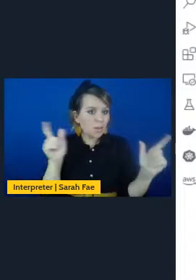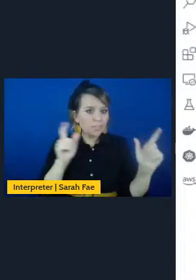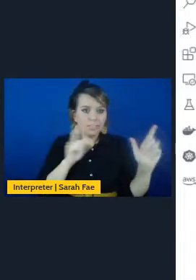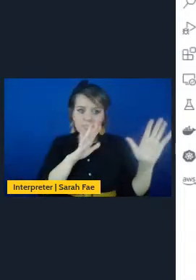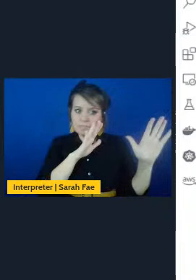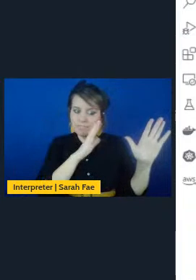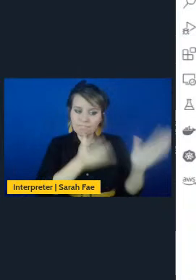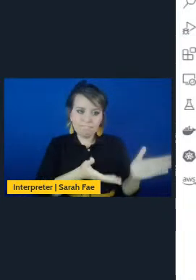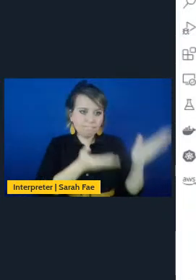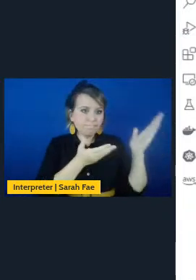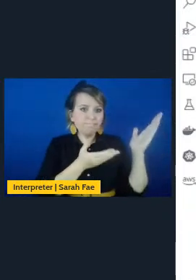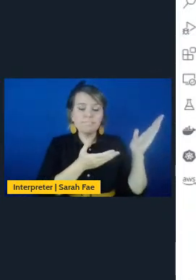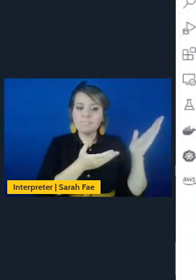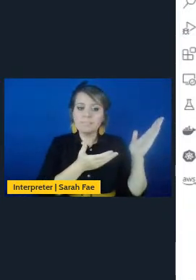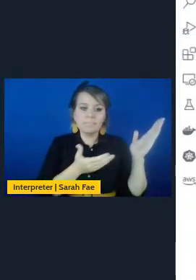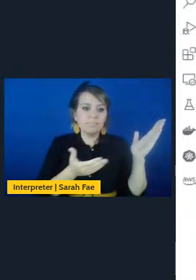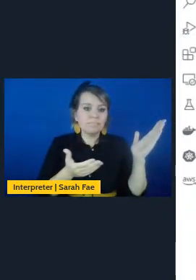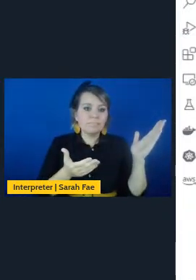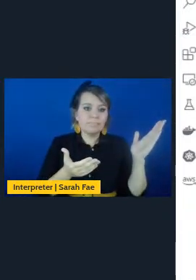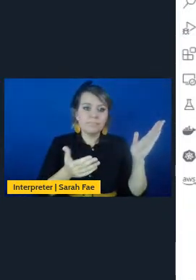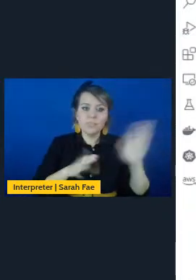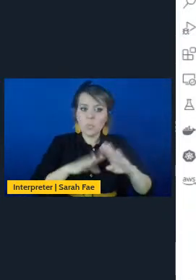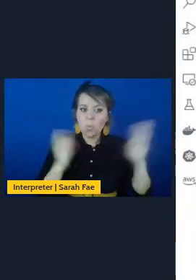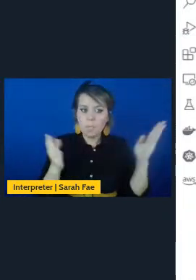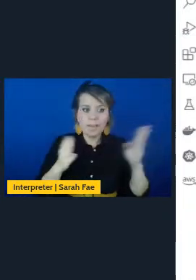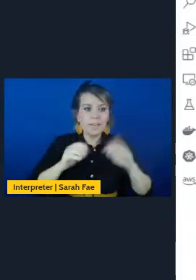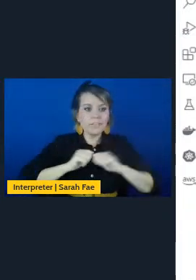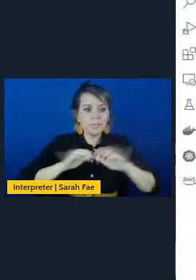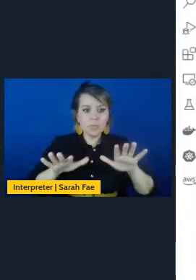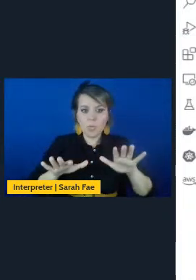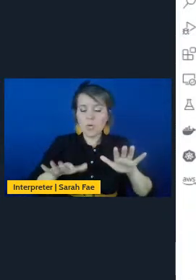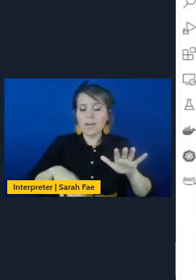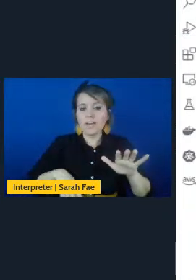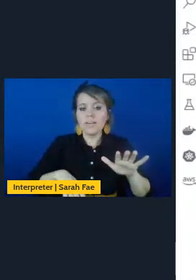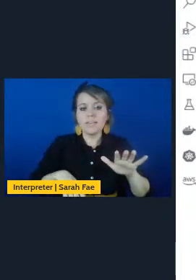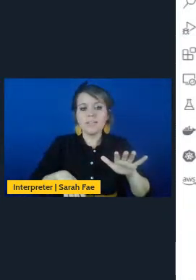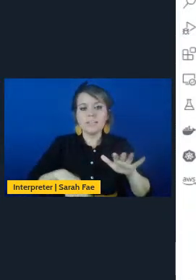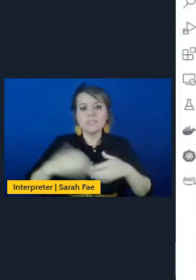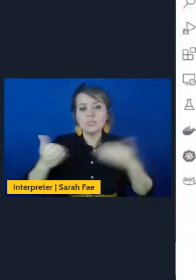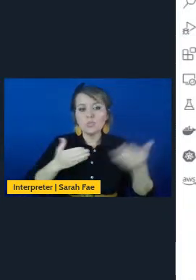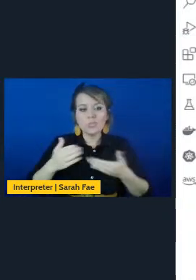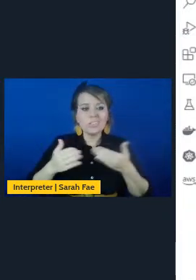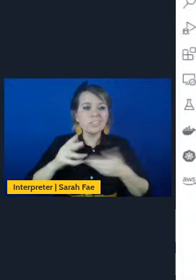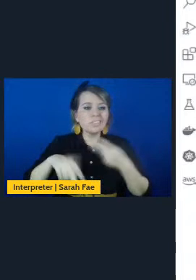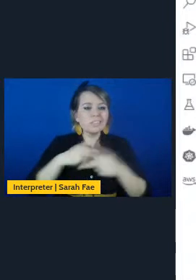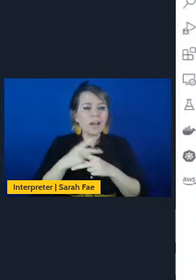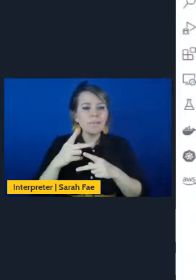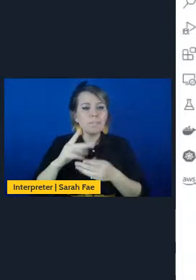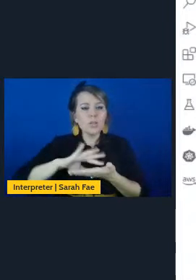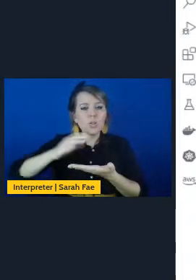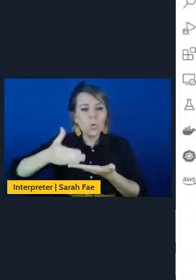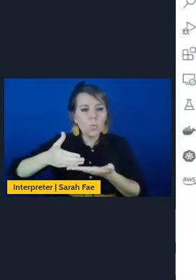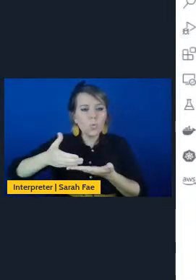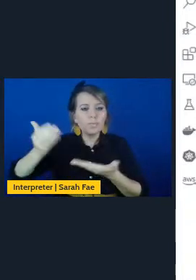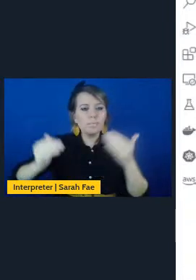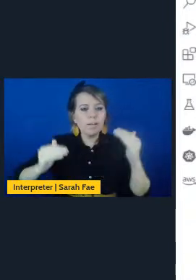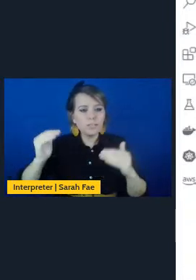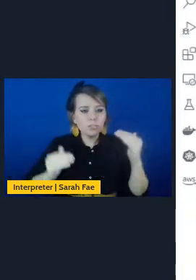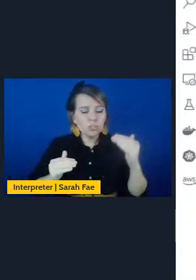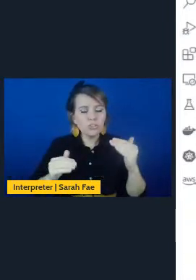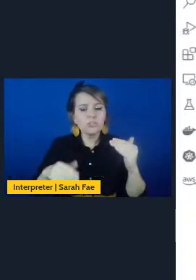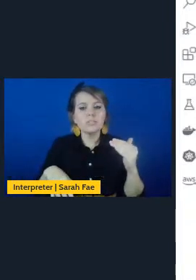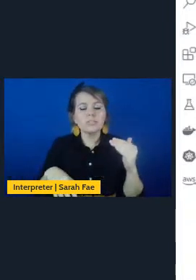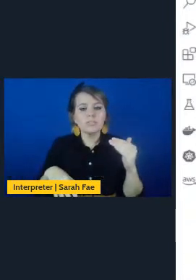you. You have a Kubernetes deployment and a service of type load balancers, just like we had specified in the